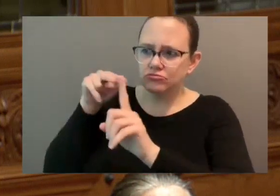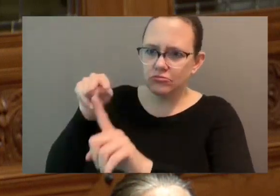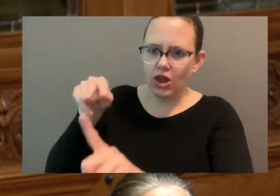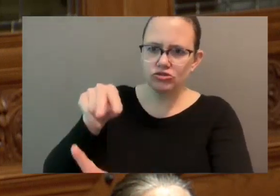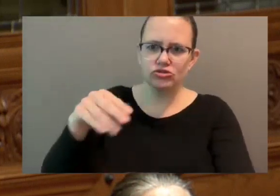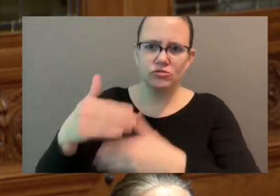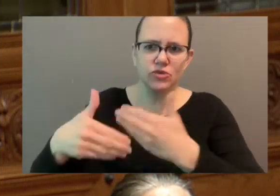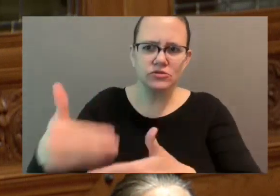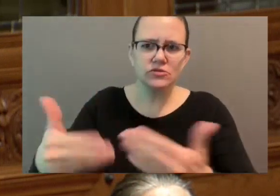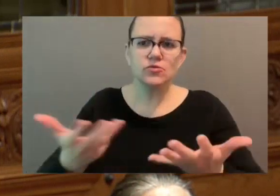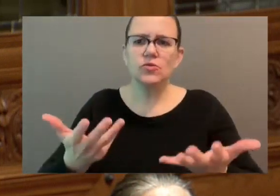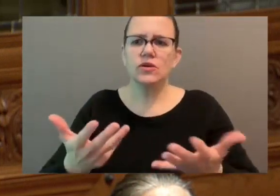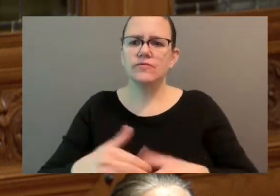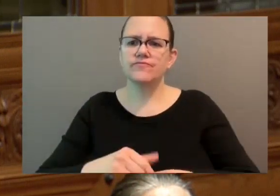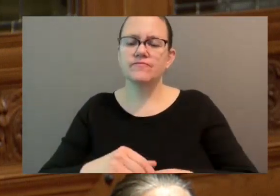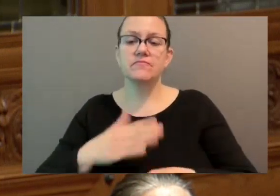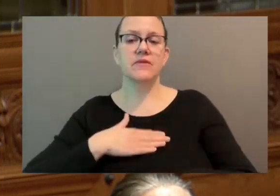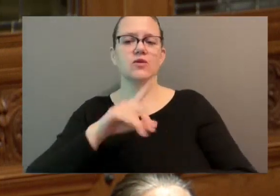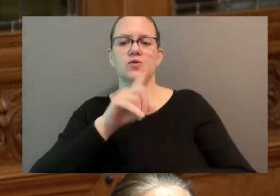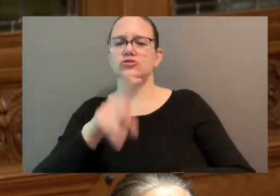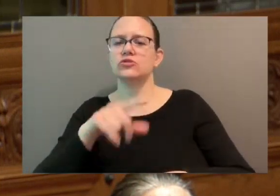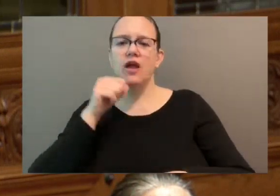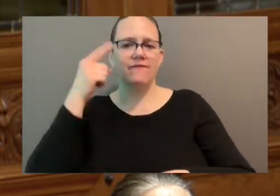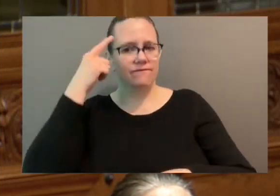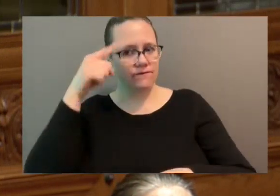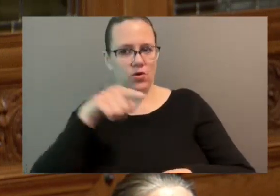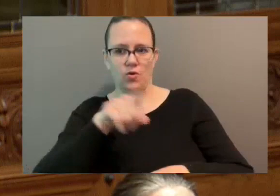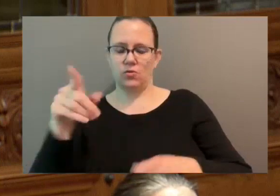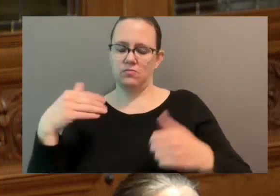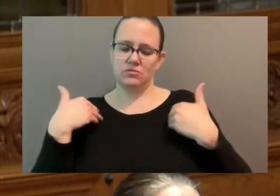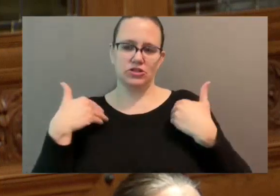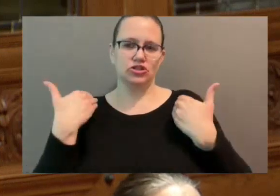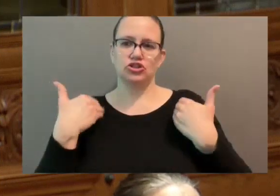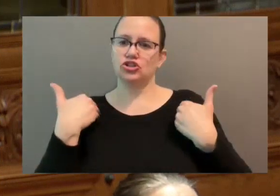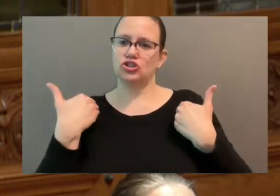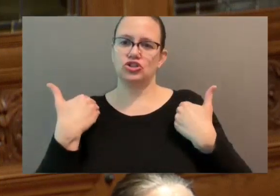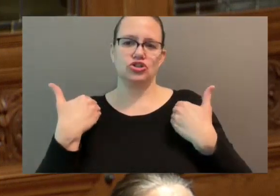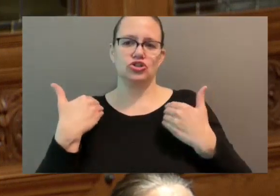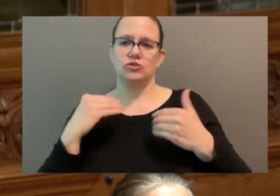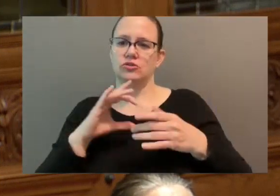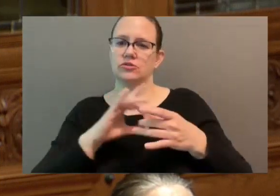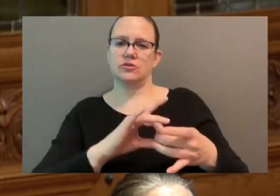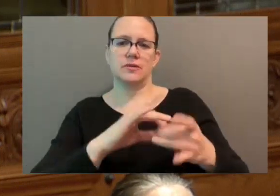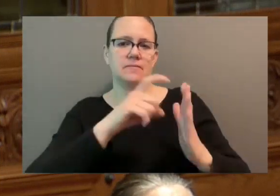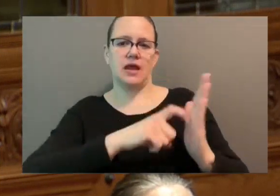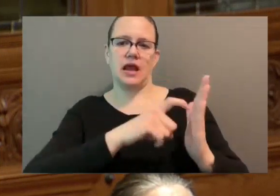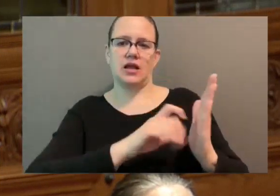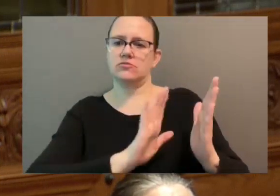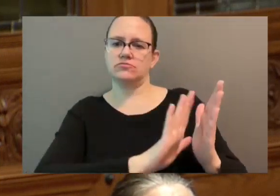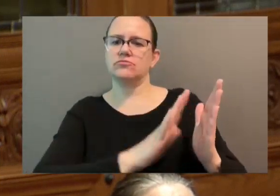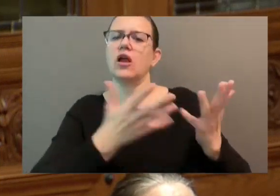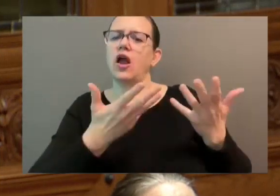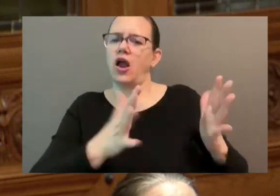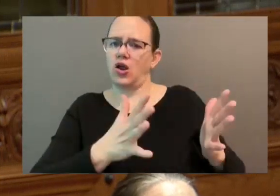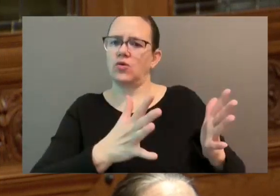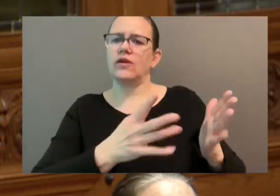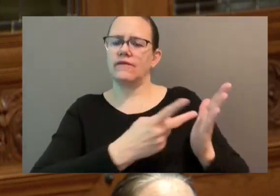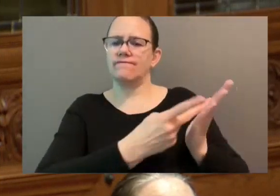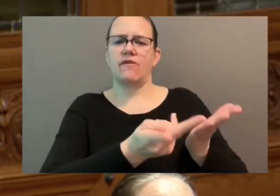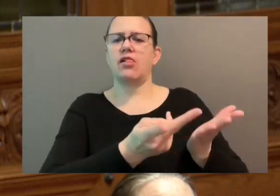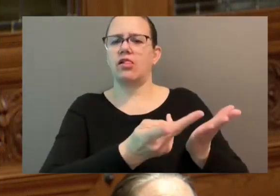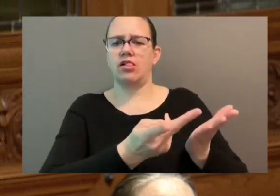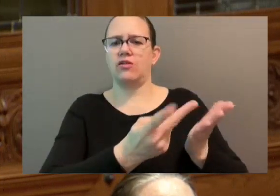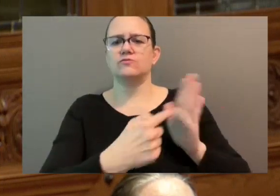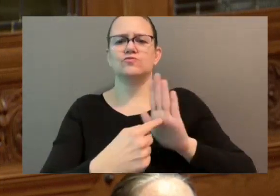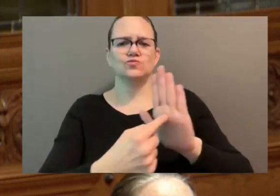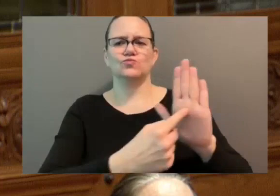failed to ensure that the grant program out of her ministry was trustworthy,